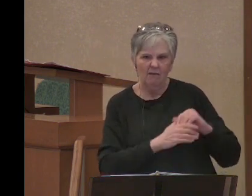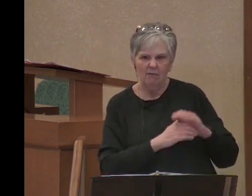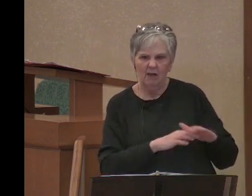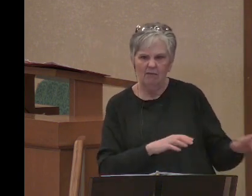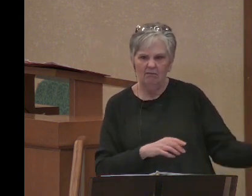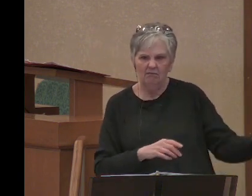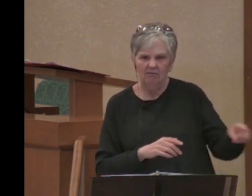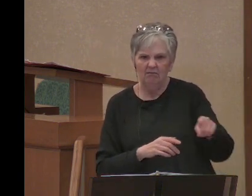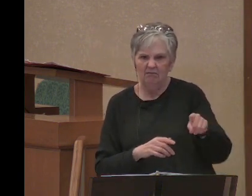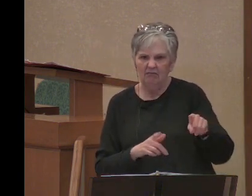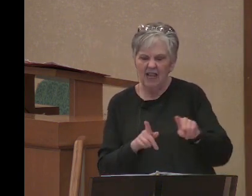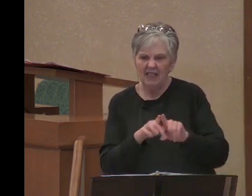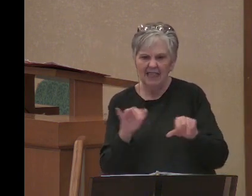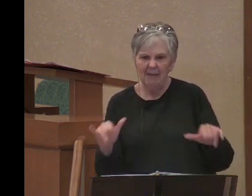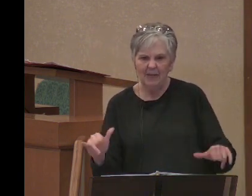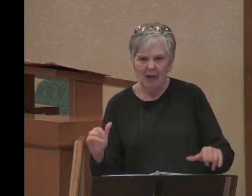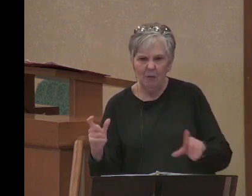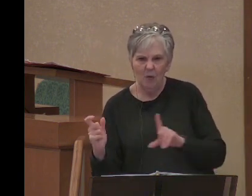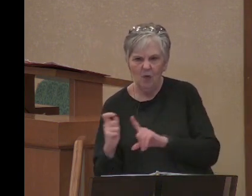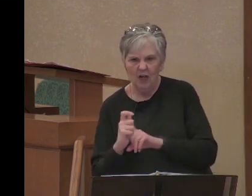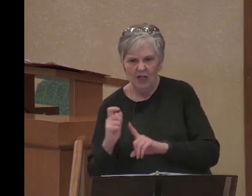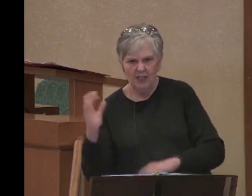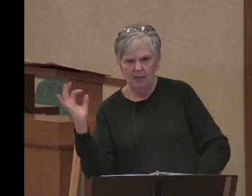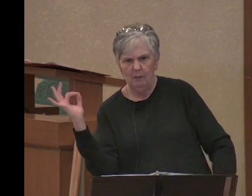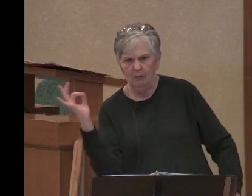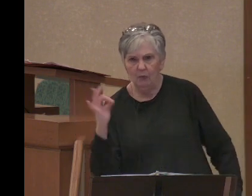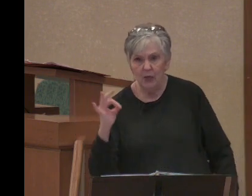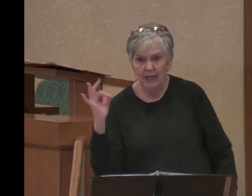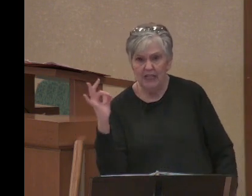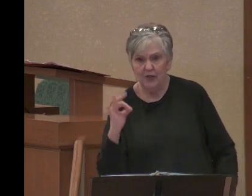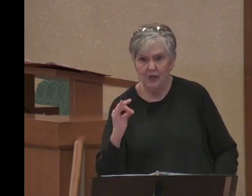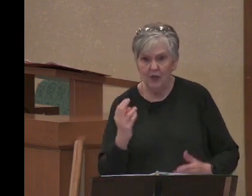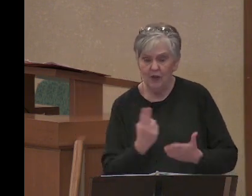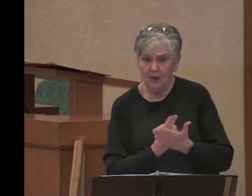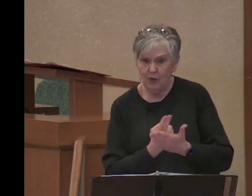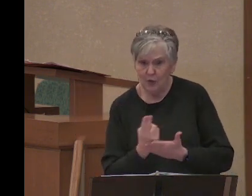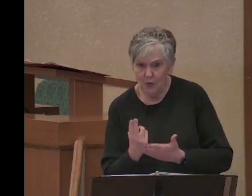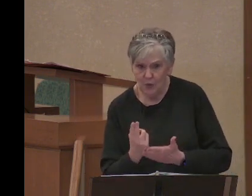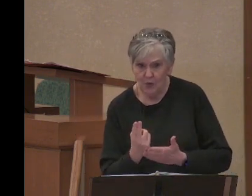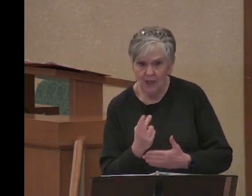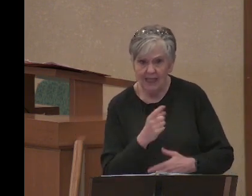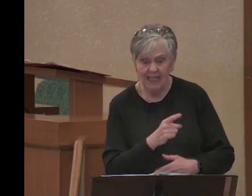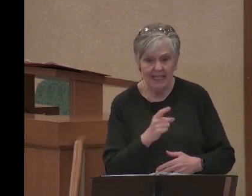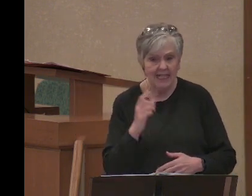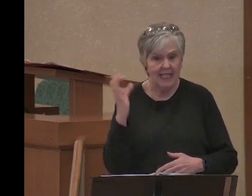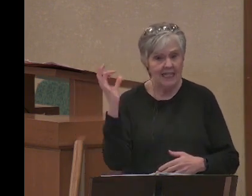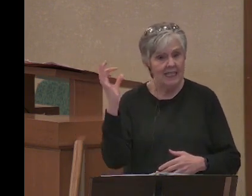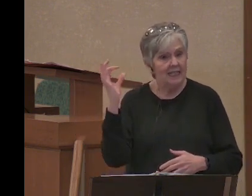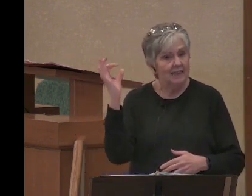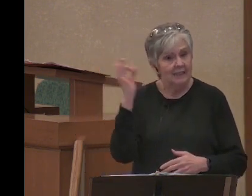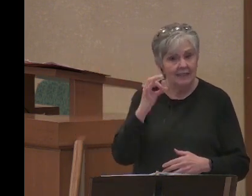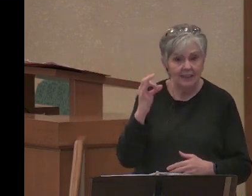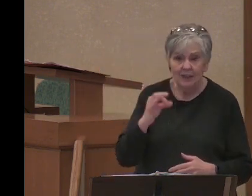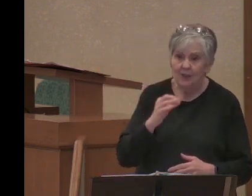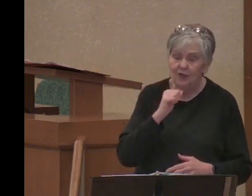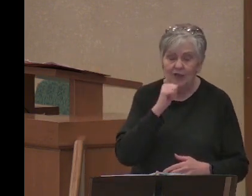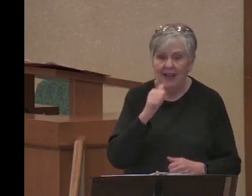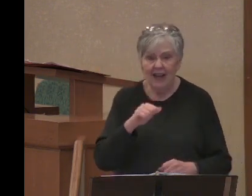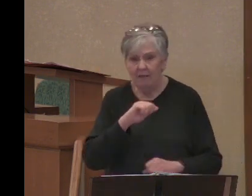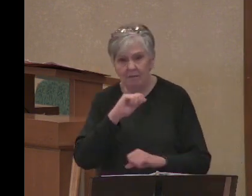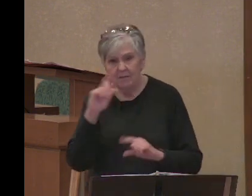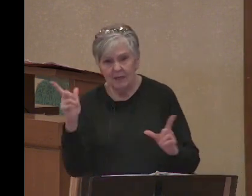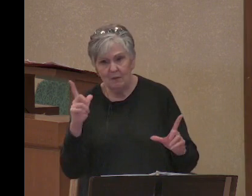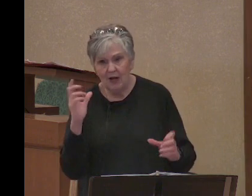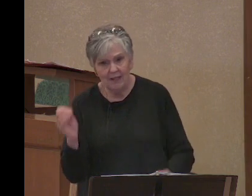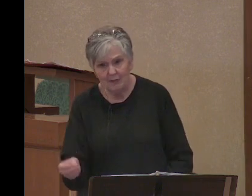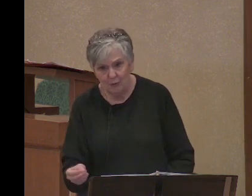same time, these words he is preaching to them, this truth he is speaking to them, shouldn't have come as a big